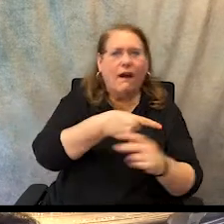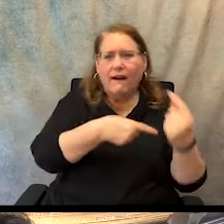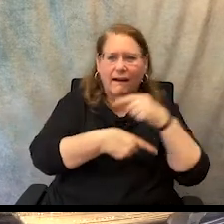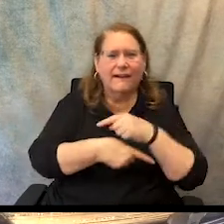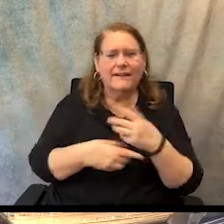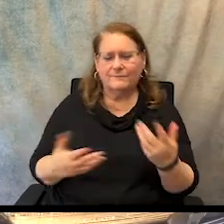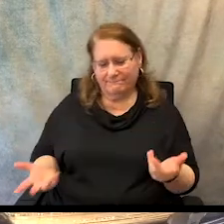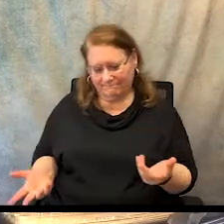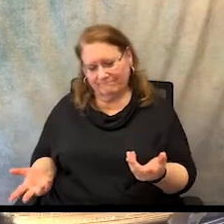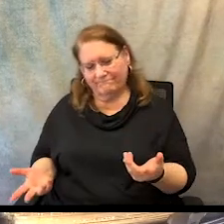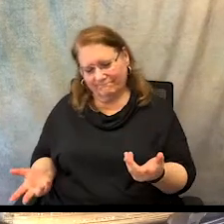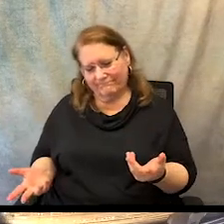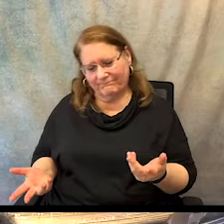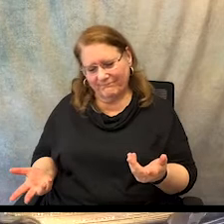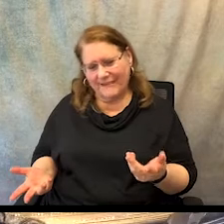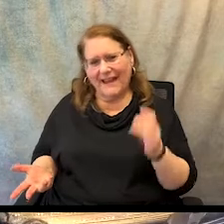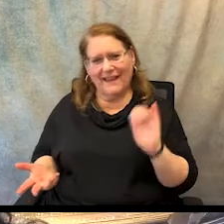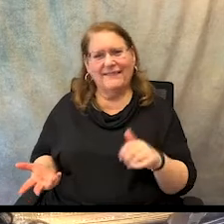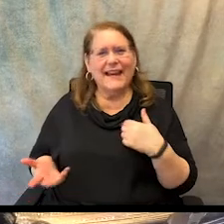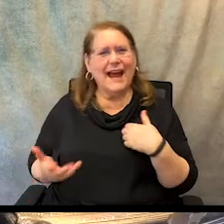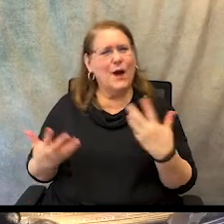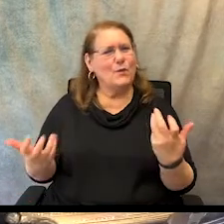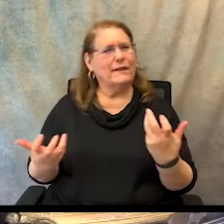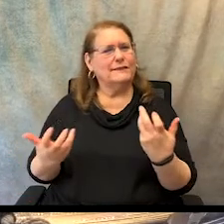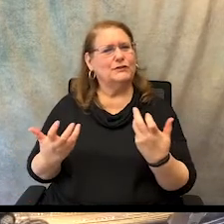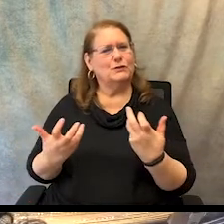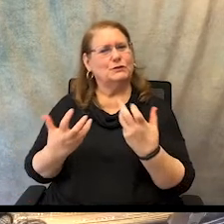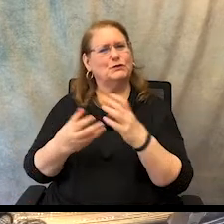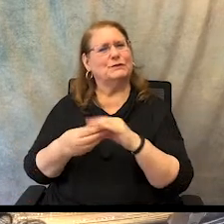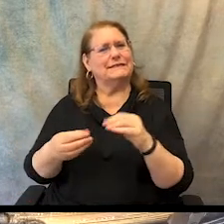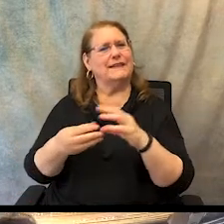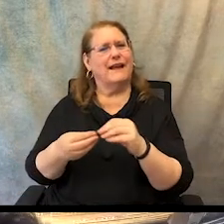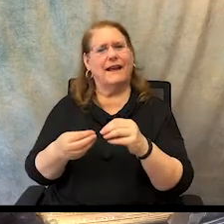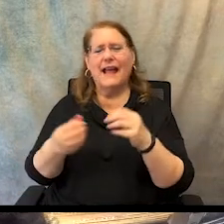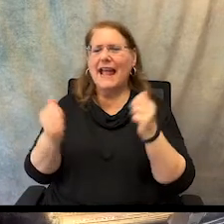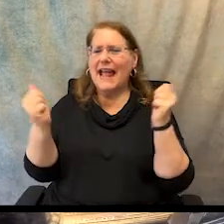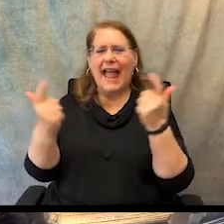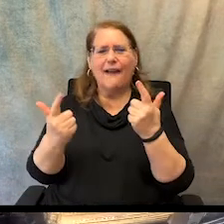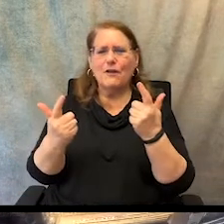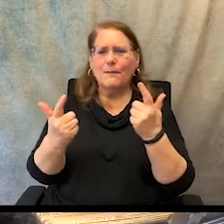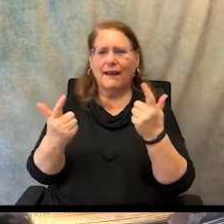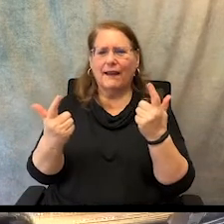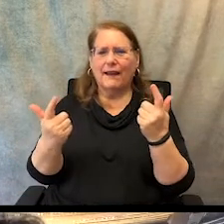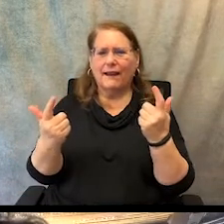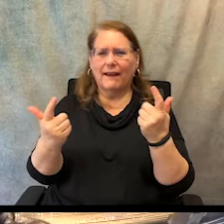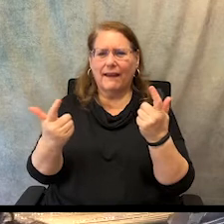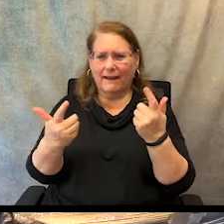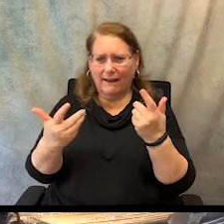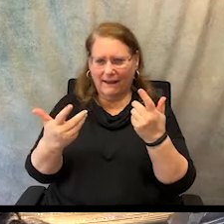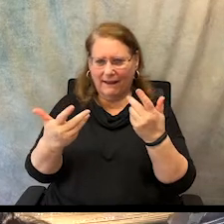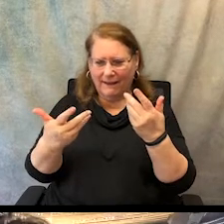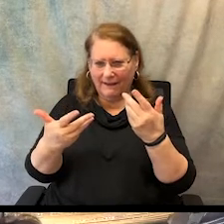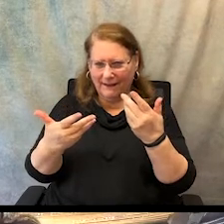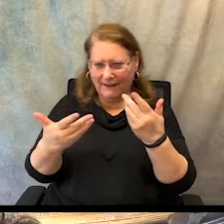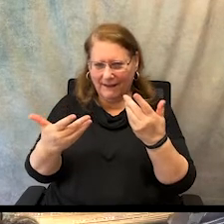Or this is what I wanted to say, that everybody coming in this world is he